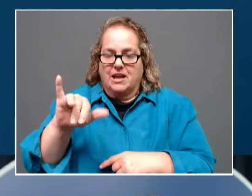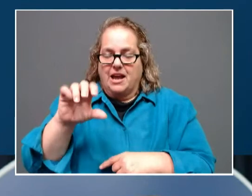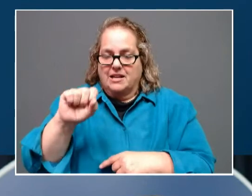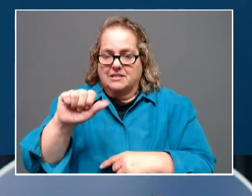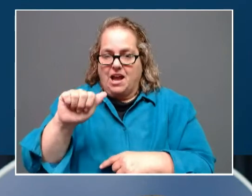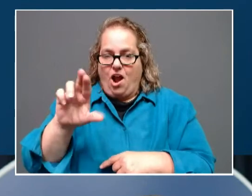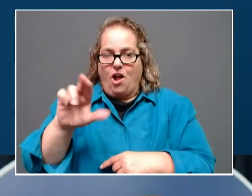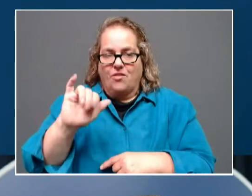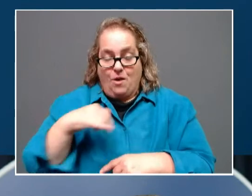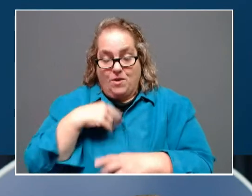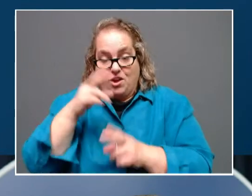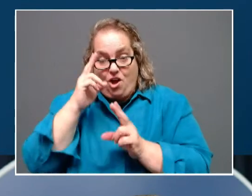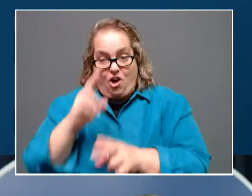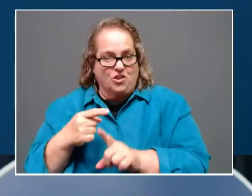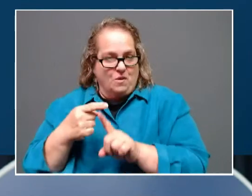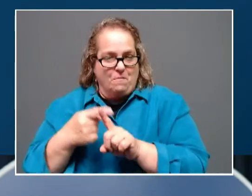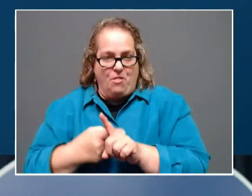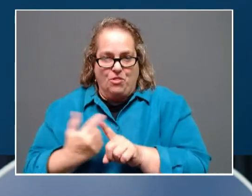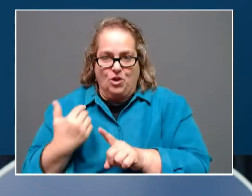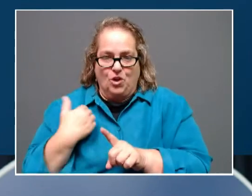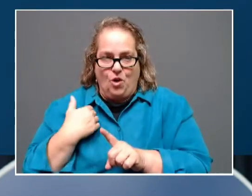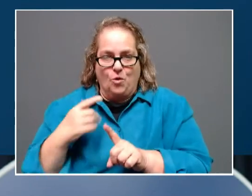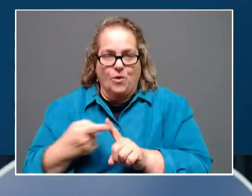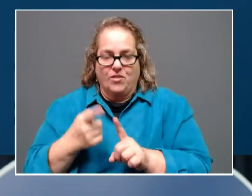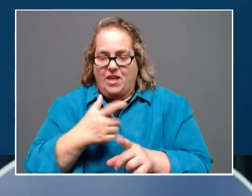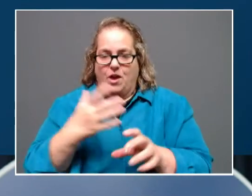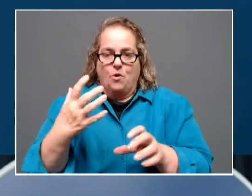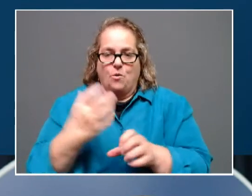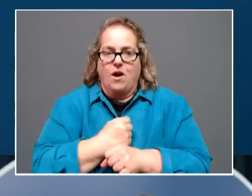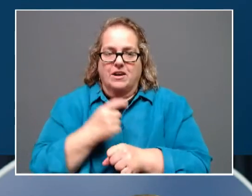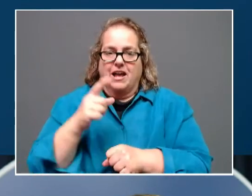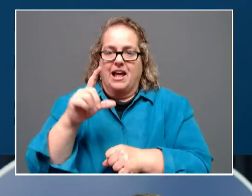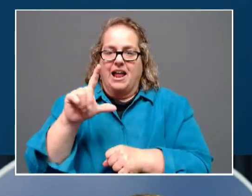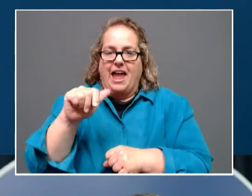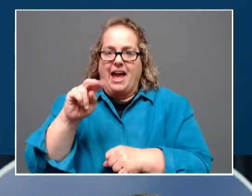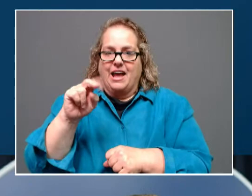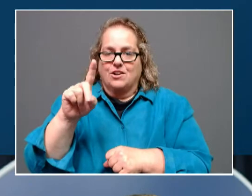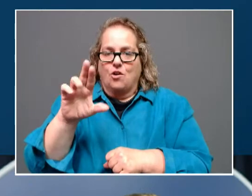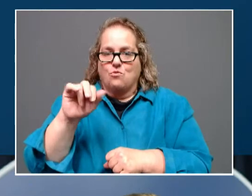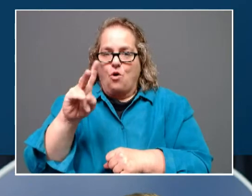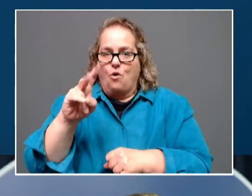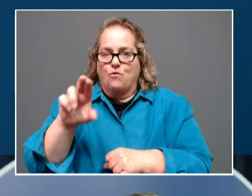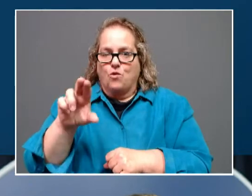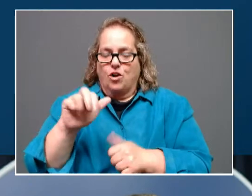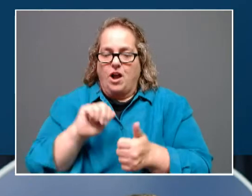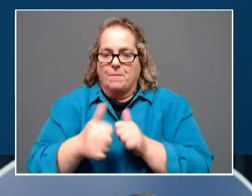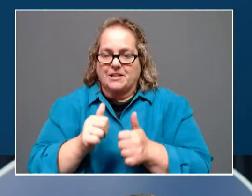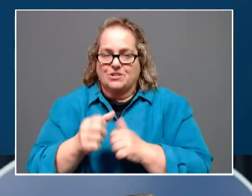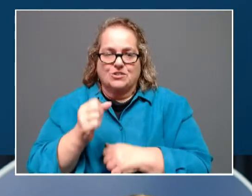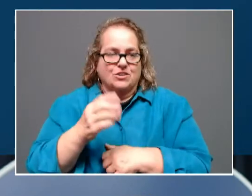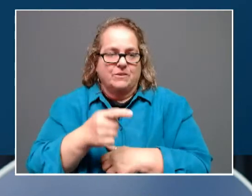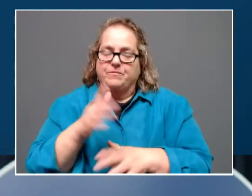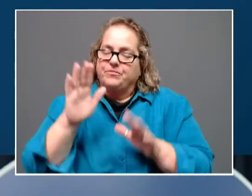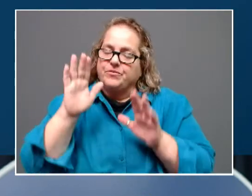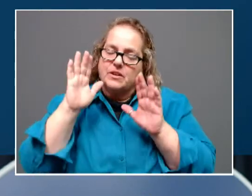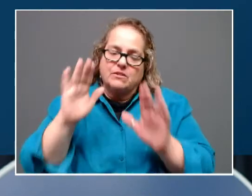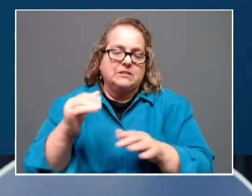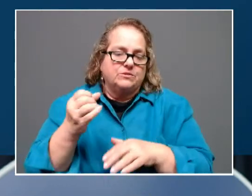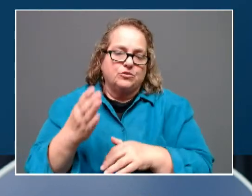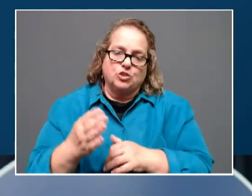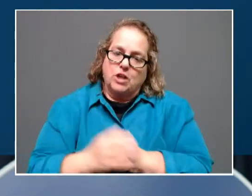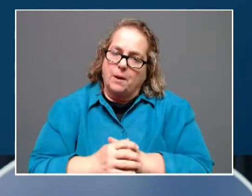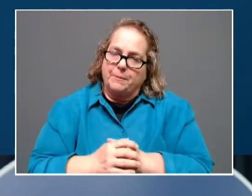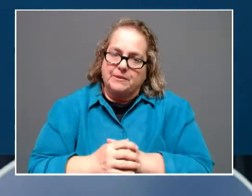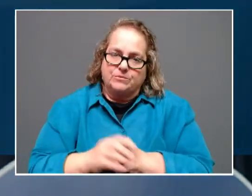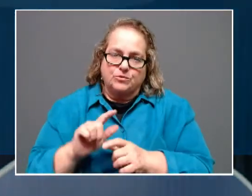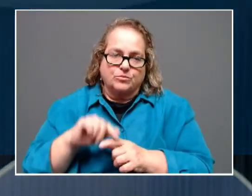ago when they won a Land Rover competition. So great job to all of them.